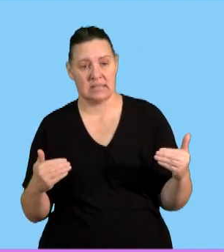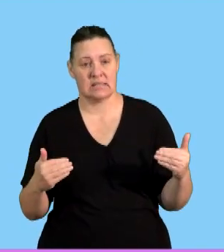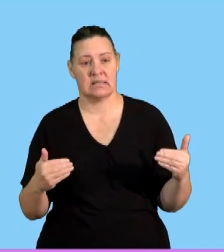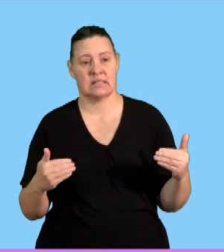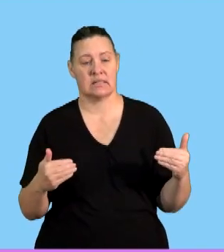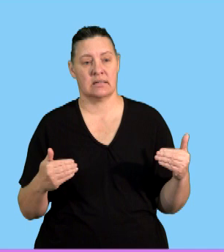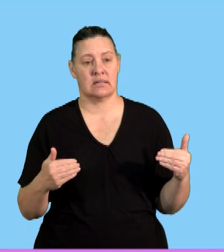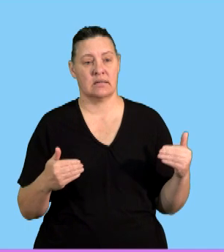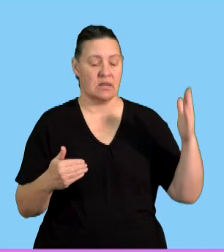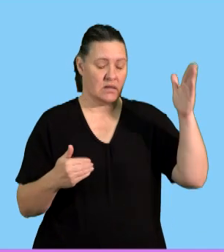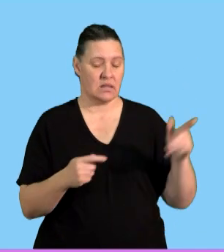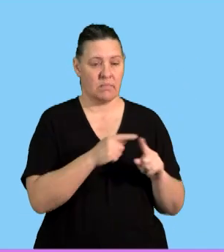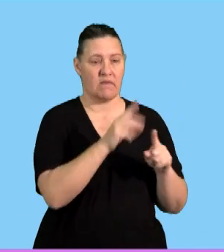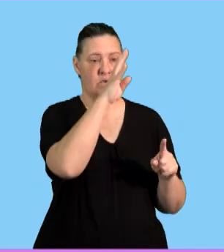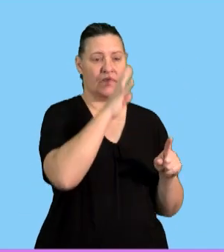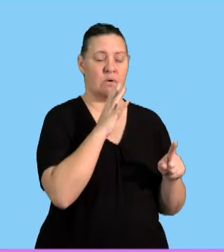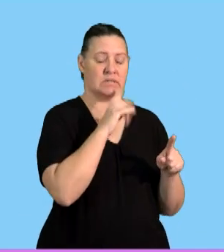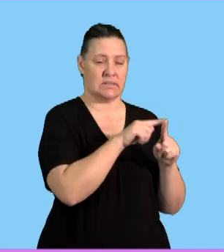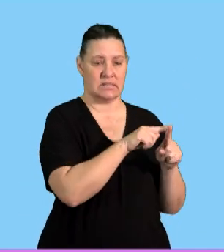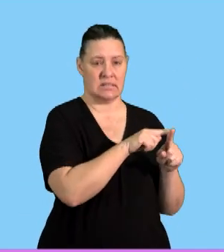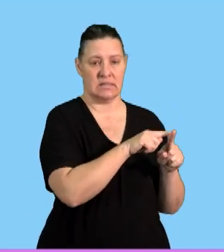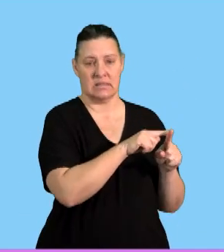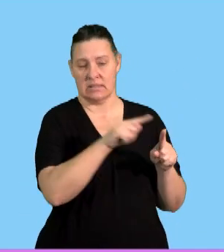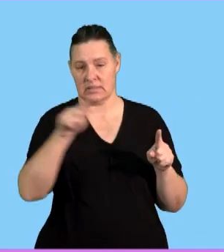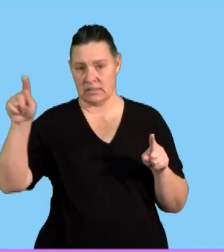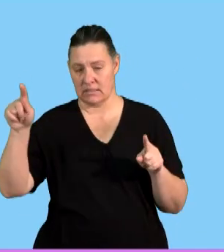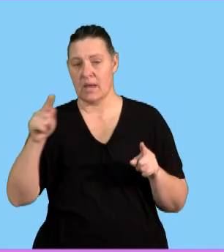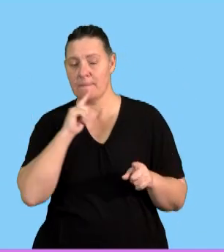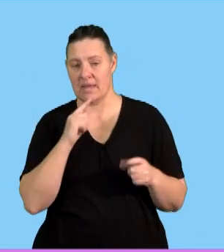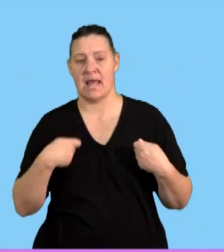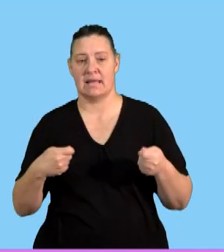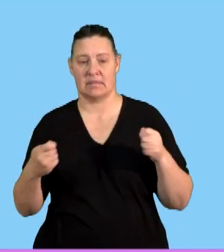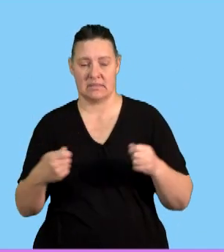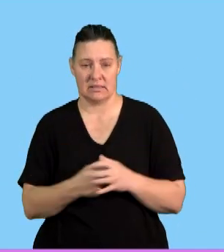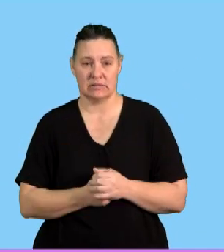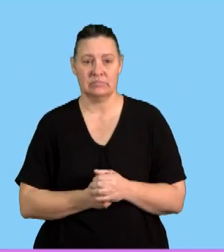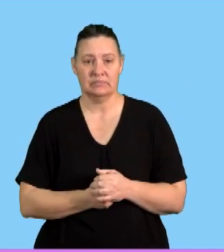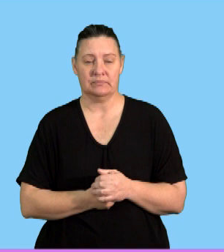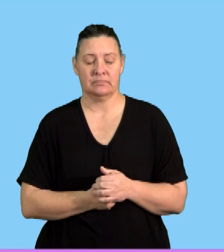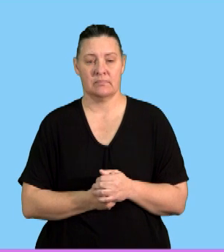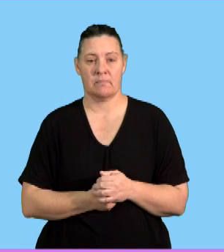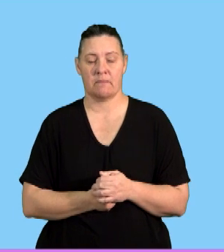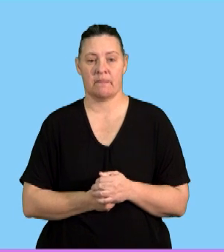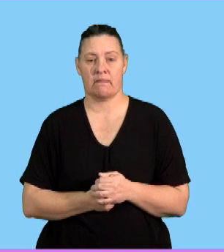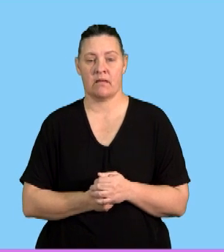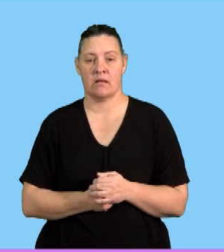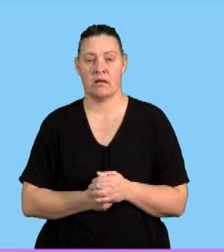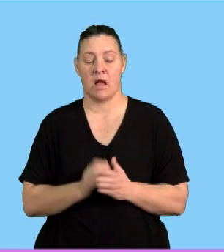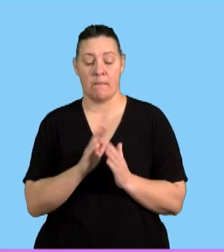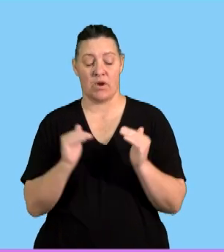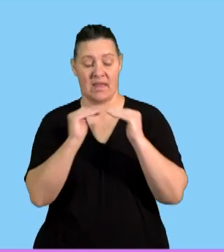by 4,000 is then going to be your expenses, and then your break-even